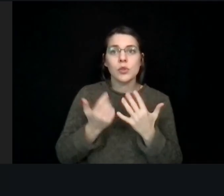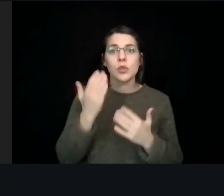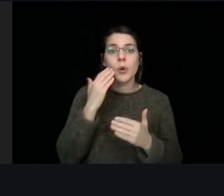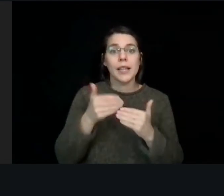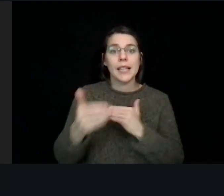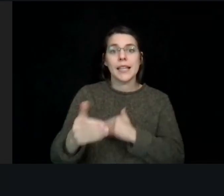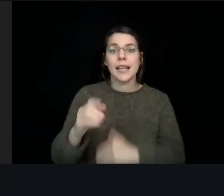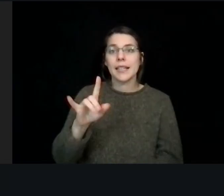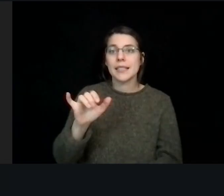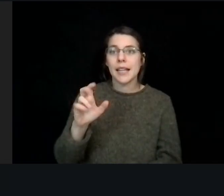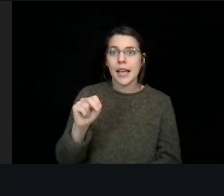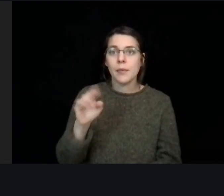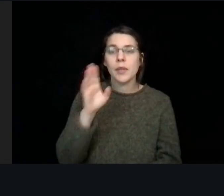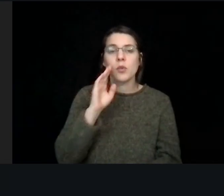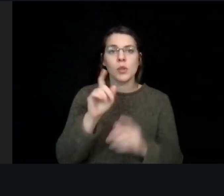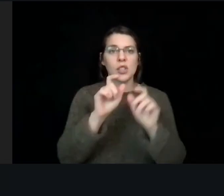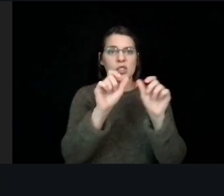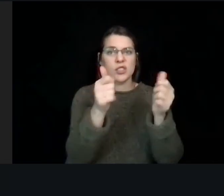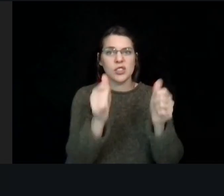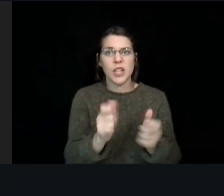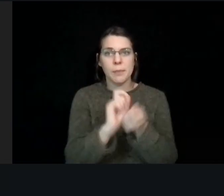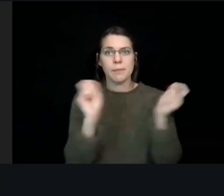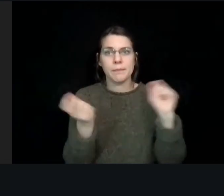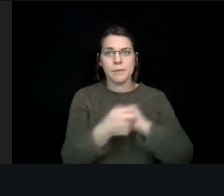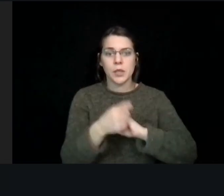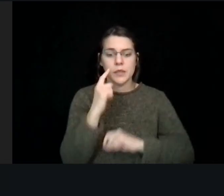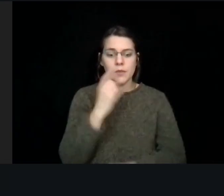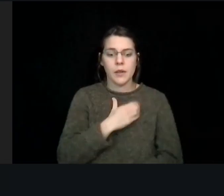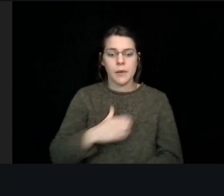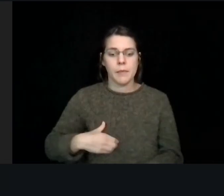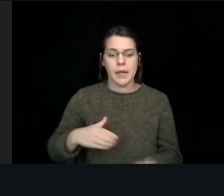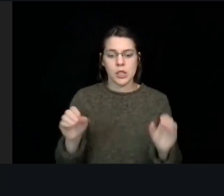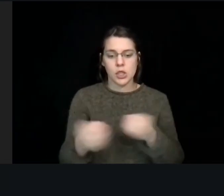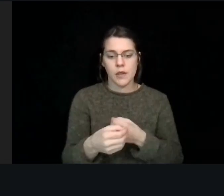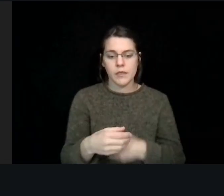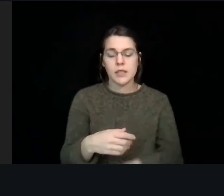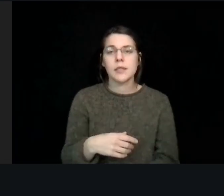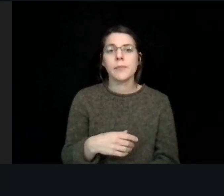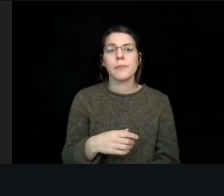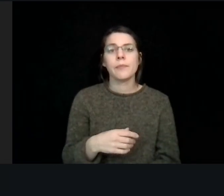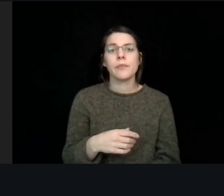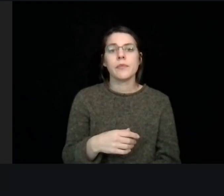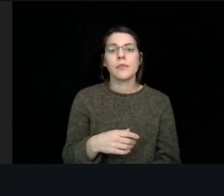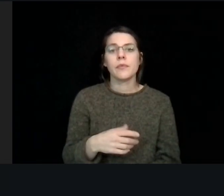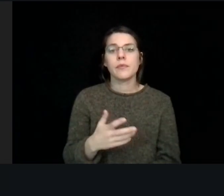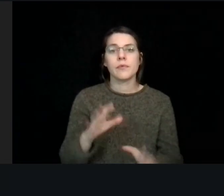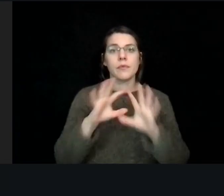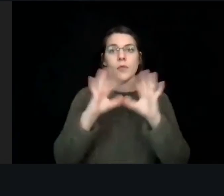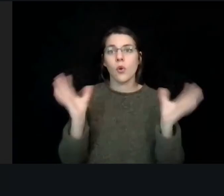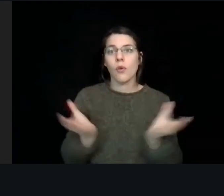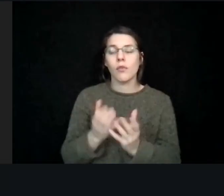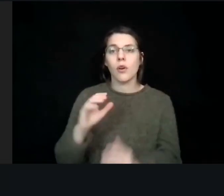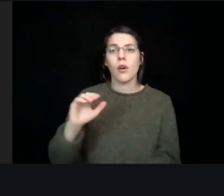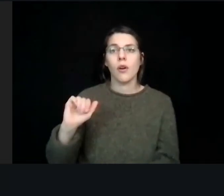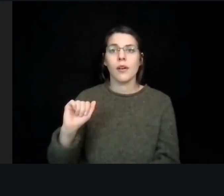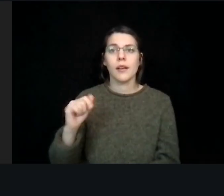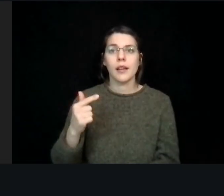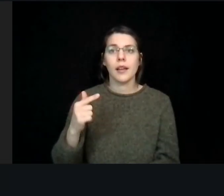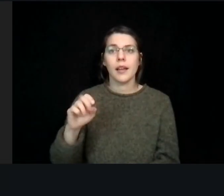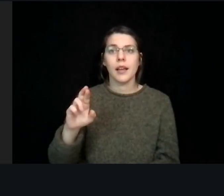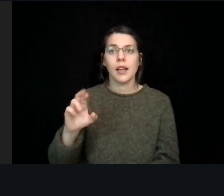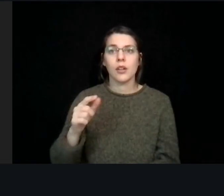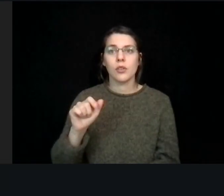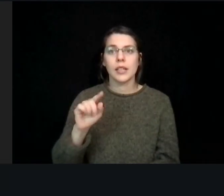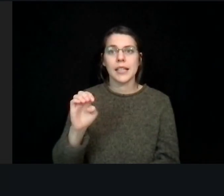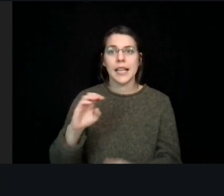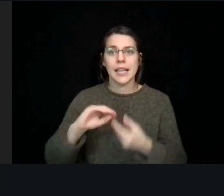was going to reshape the mayor's office. I think to that end, overall, the aggregate number is in line with where the mayor's